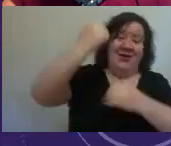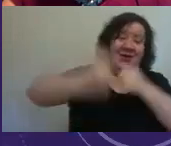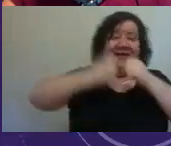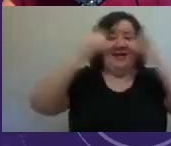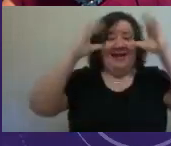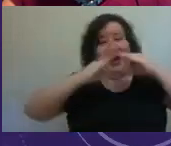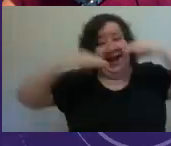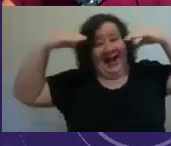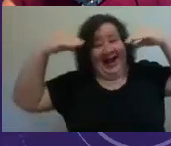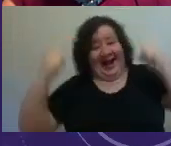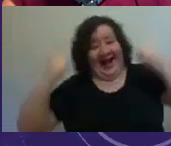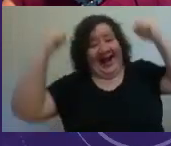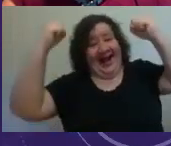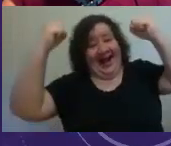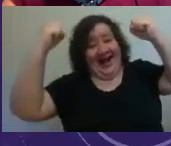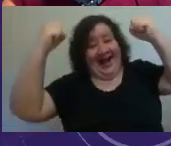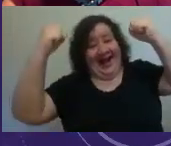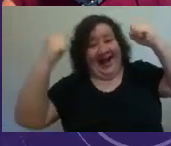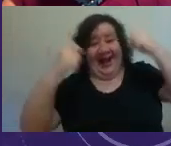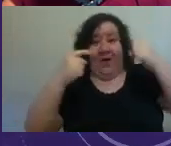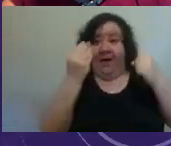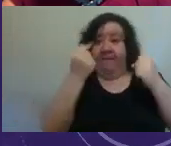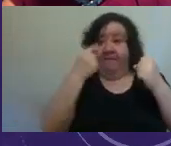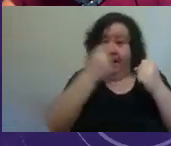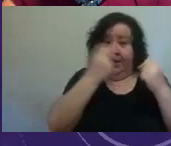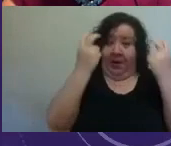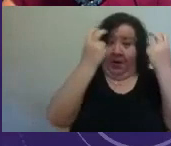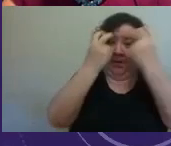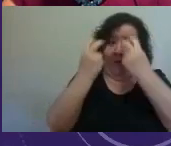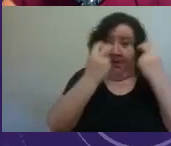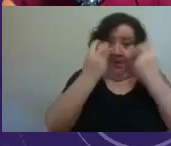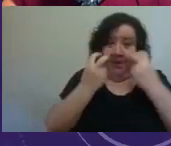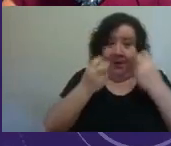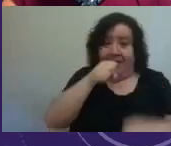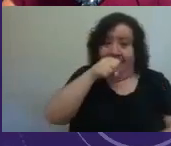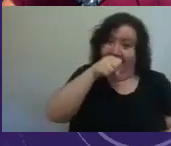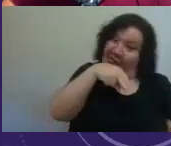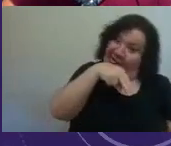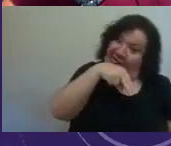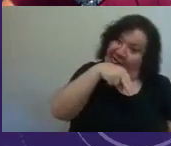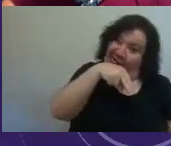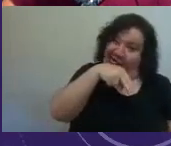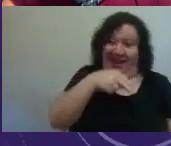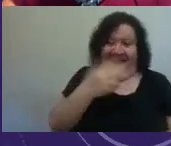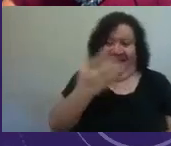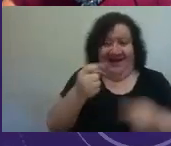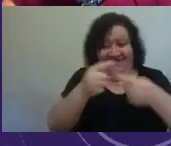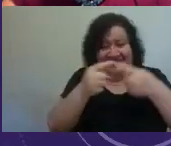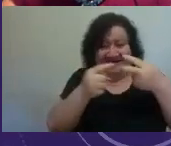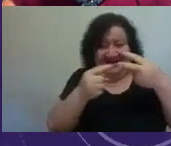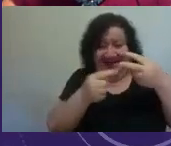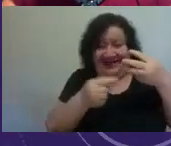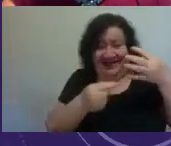and stuck out tongue. Excited face with money symbol for eyes and stuck out tongue. Excited